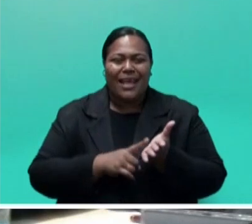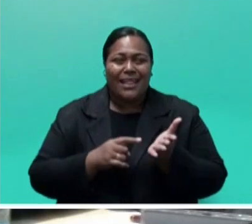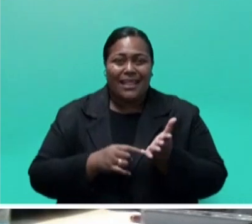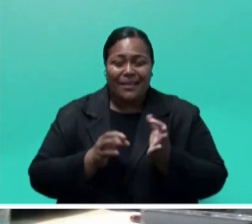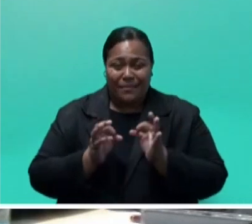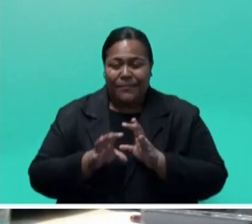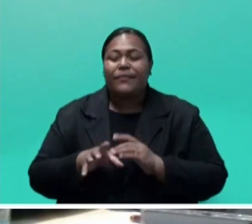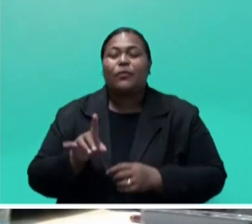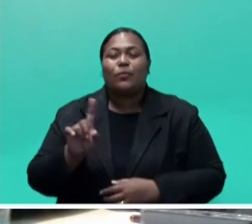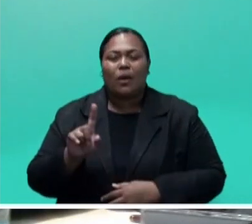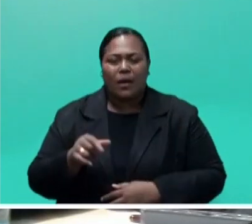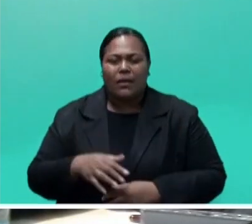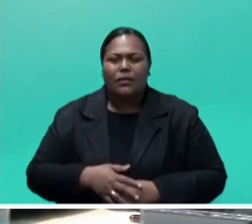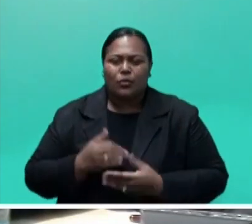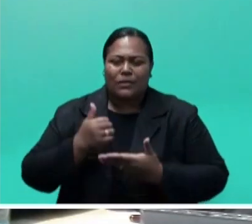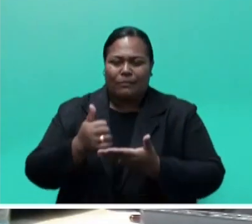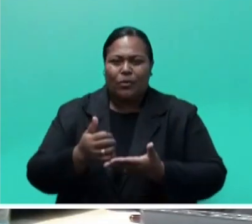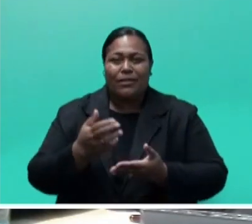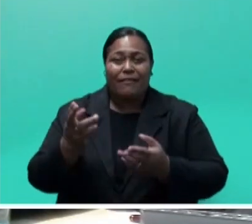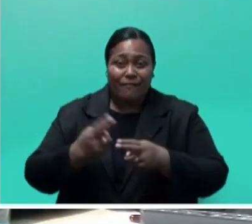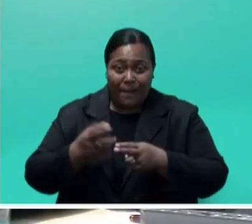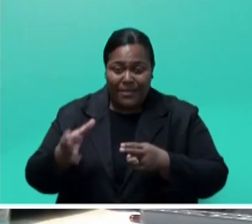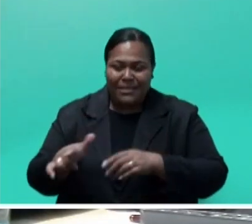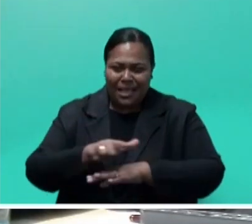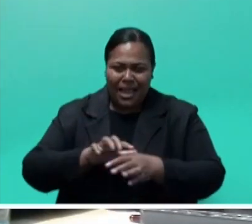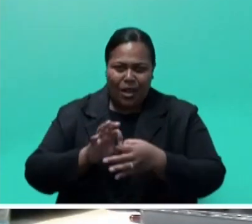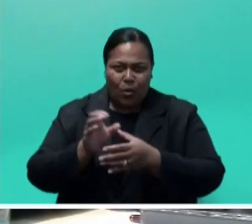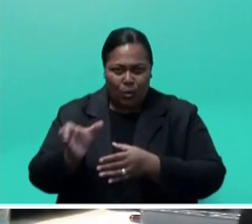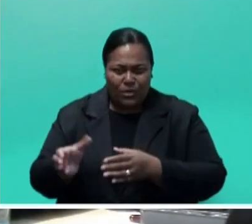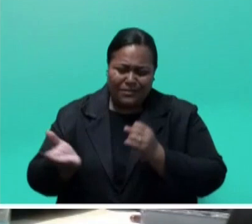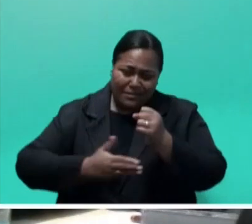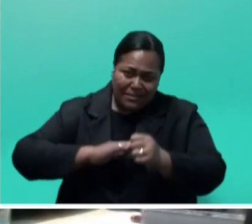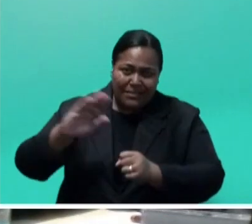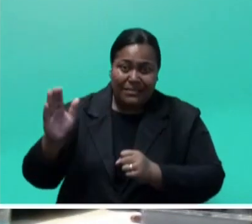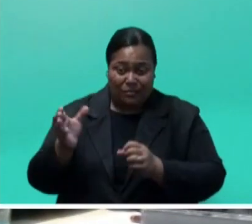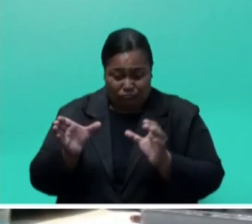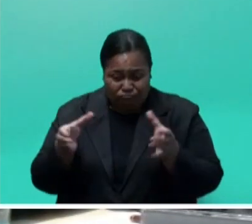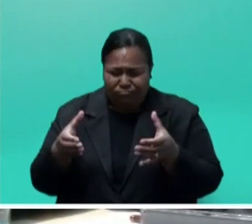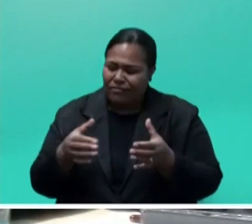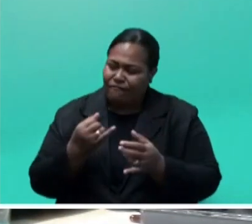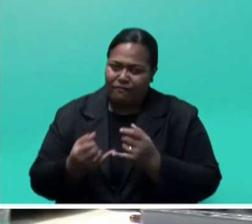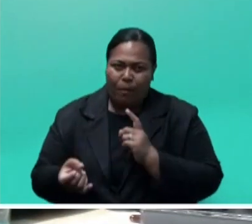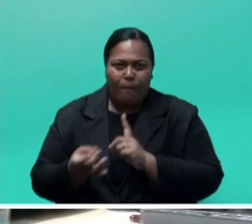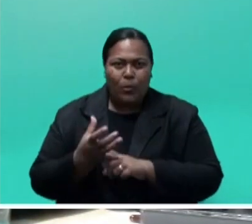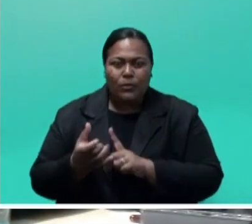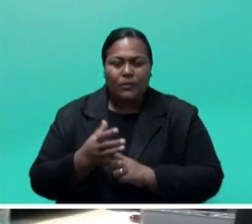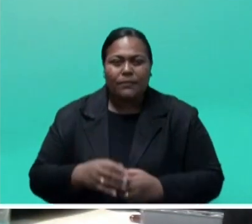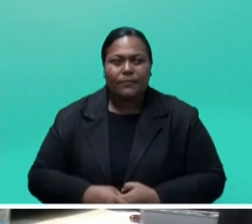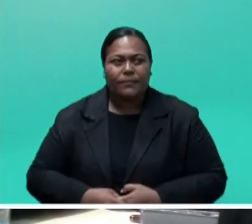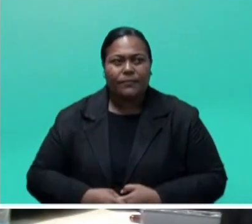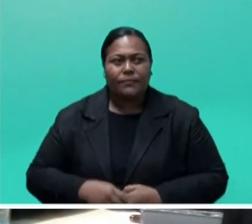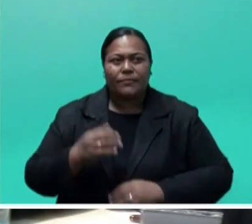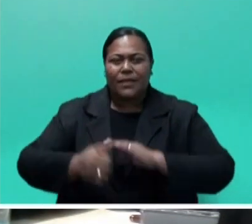cane farmers and the landowners. These sugar industry institutions have established